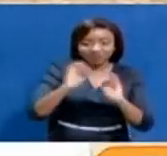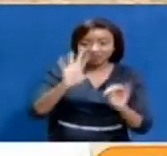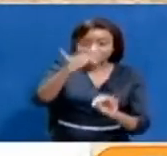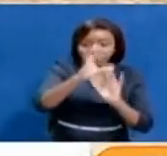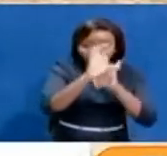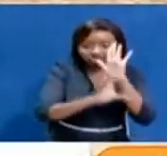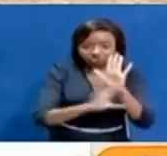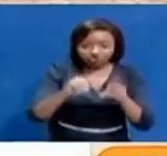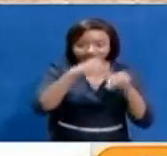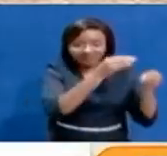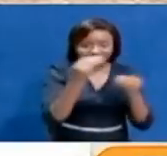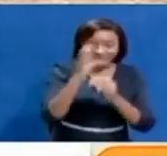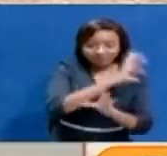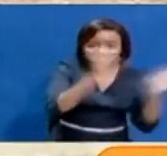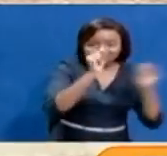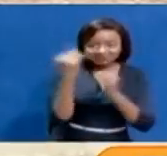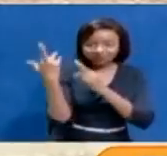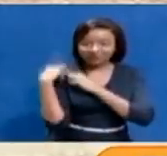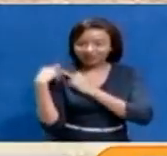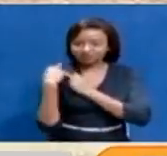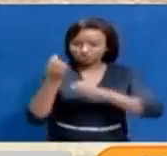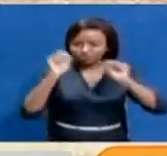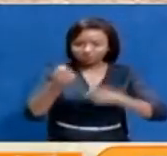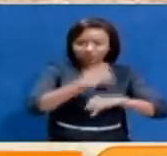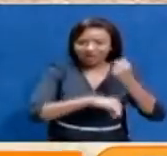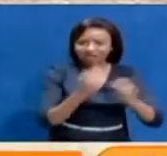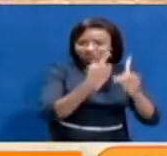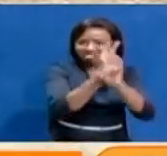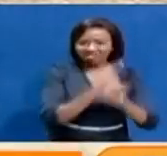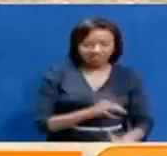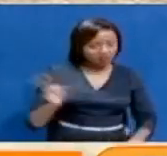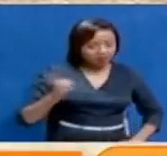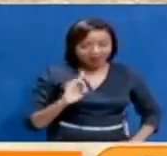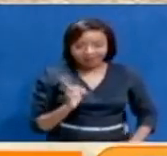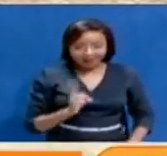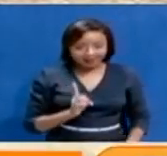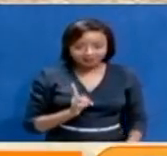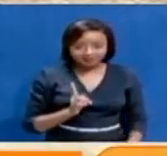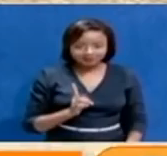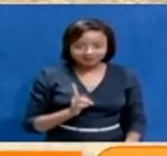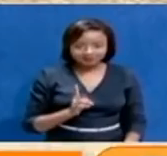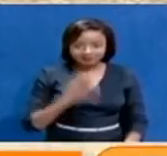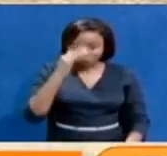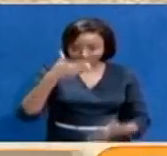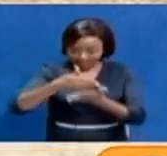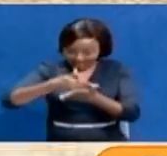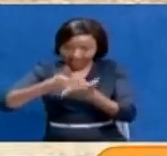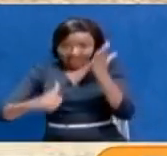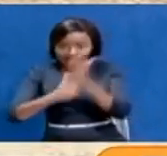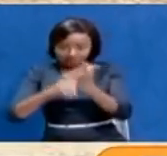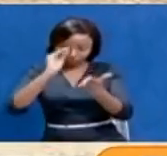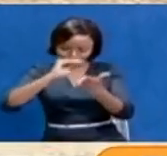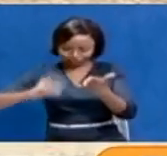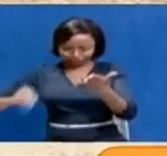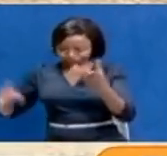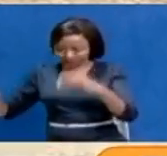president to perform any other act upon receipt of the names recommended by the JSC,